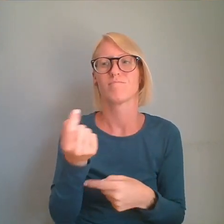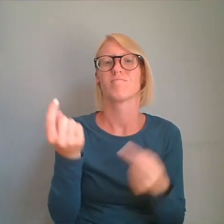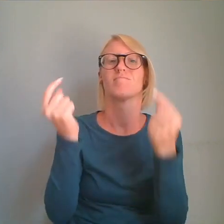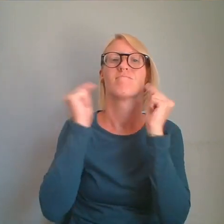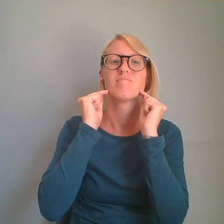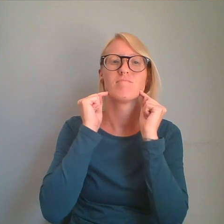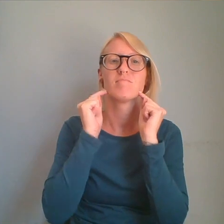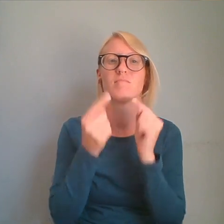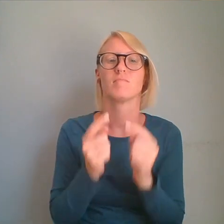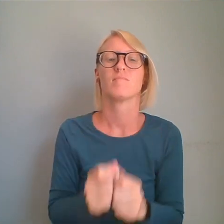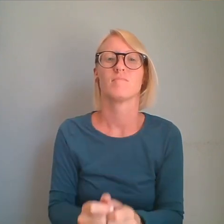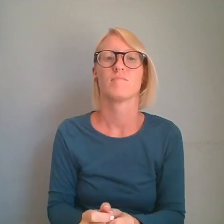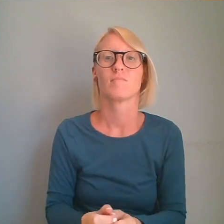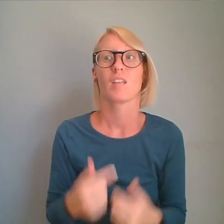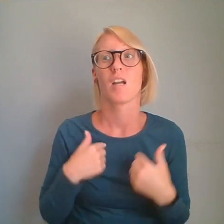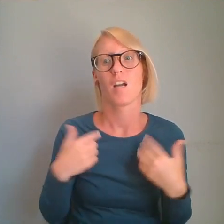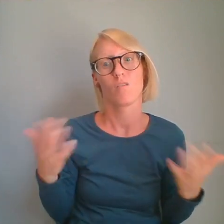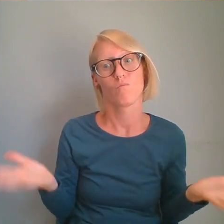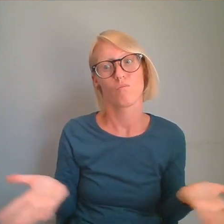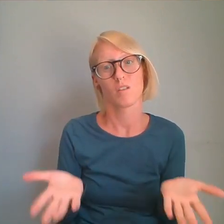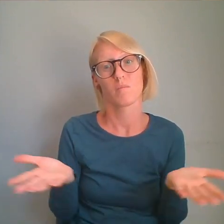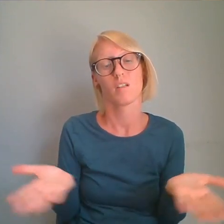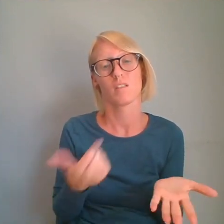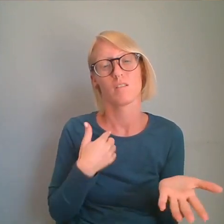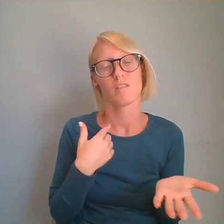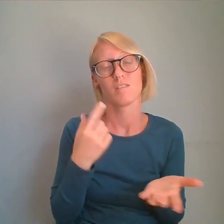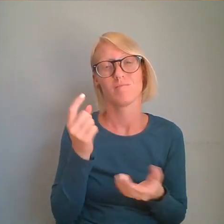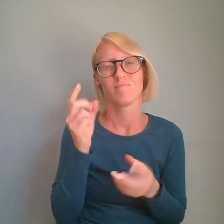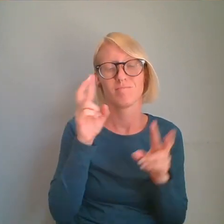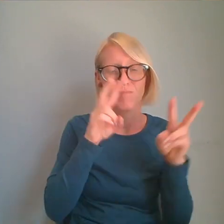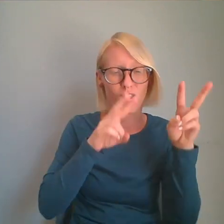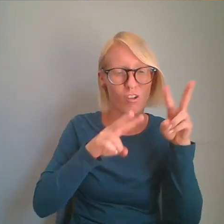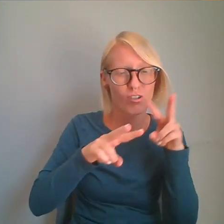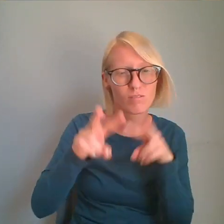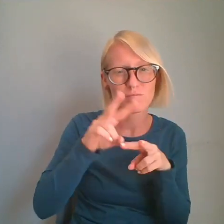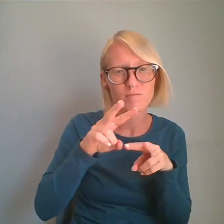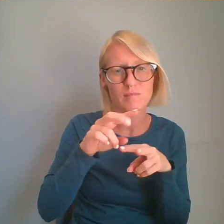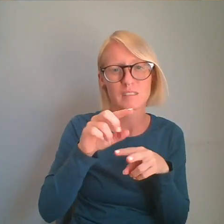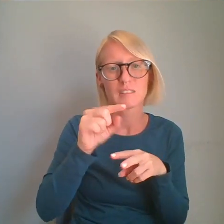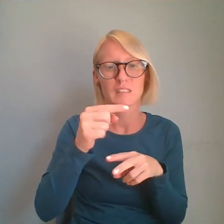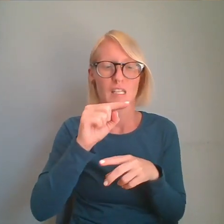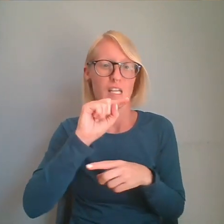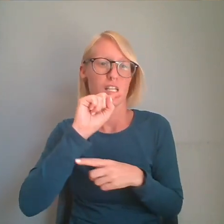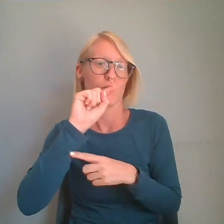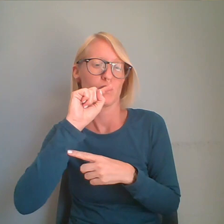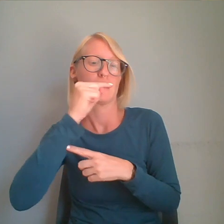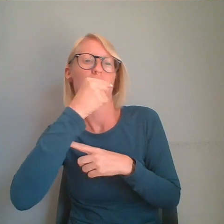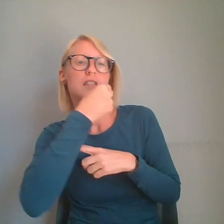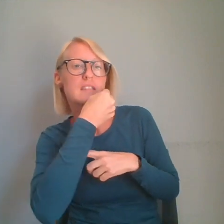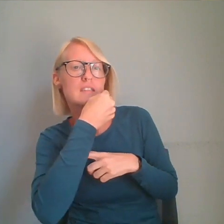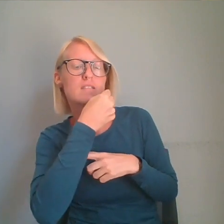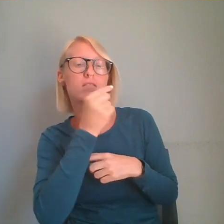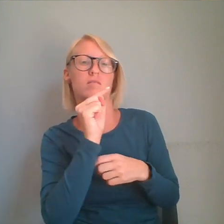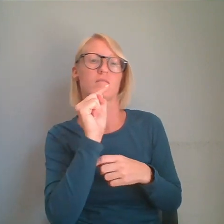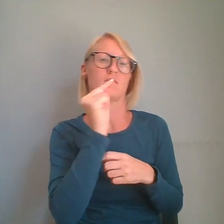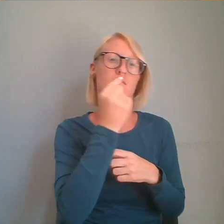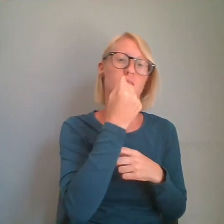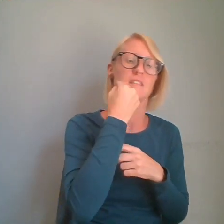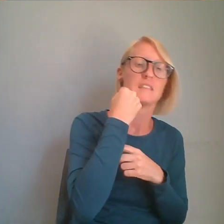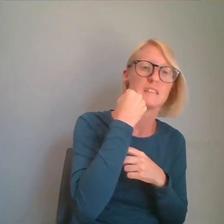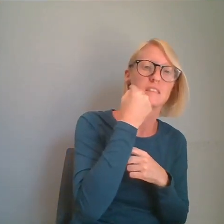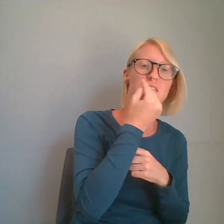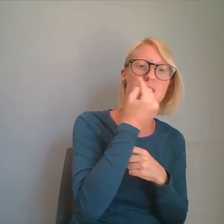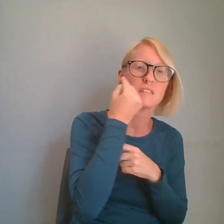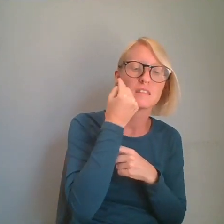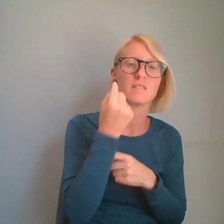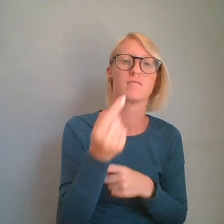so I would just recommend that you take a closer look when you're brushing. You can angle your toothbrush a bit more to cover more